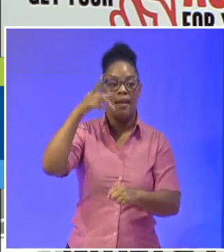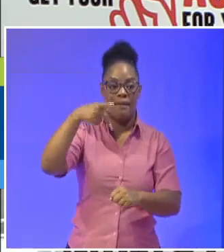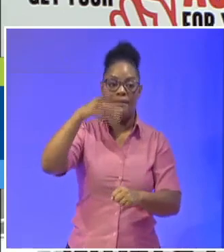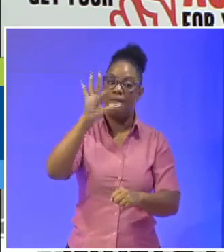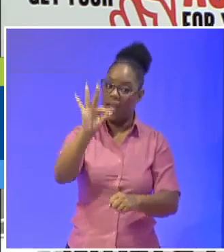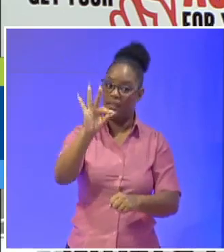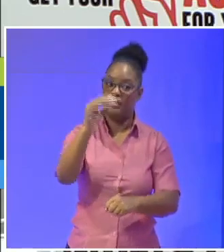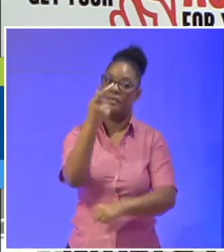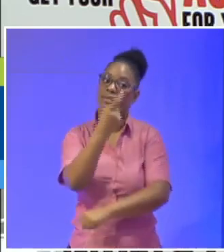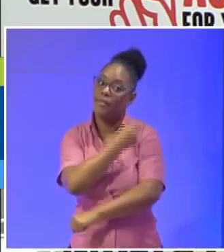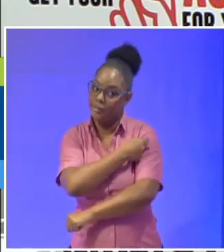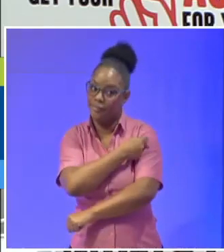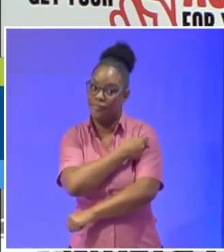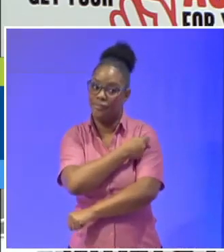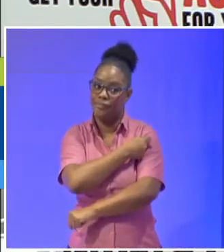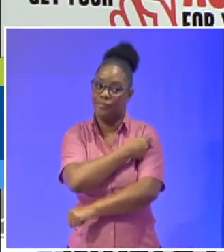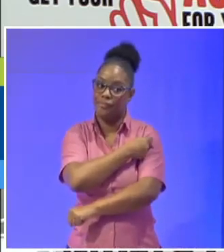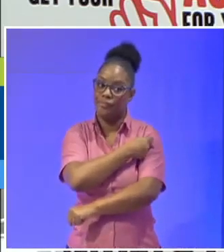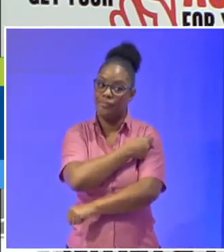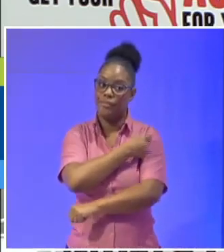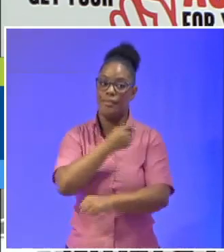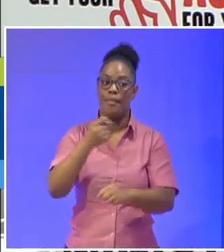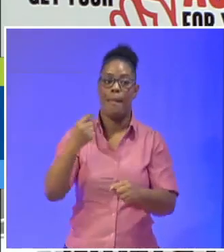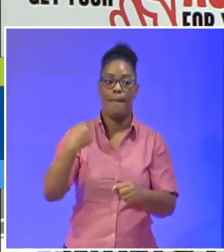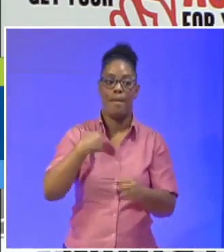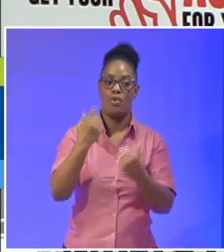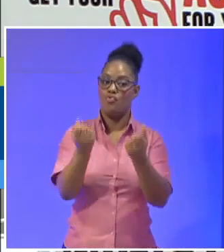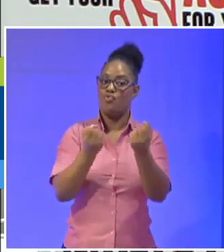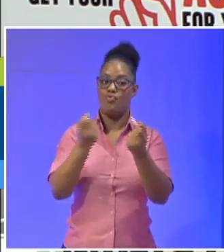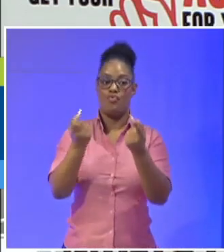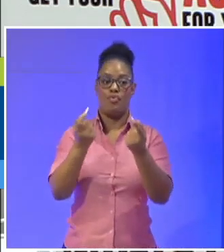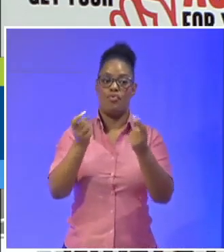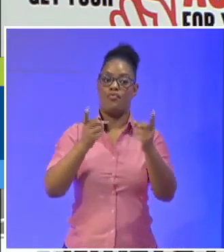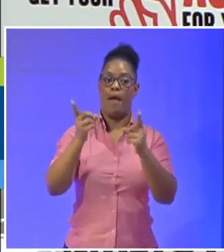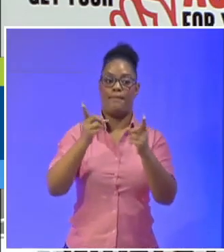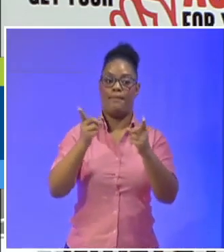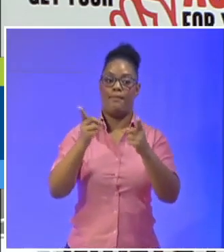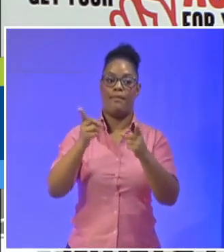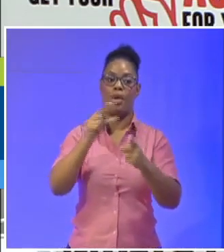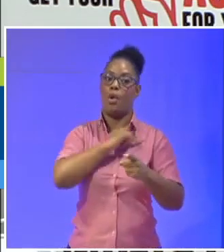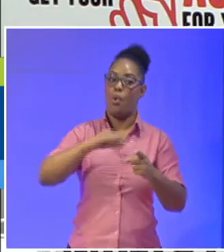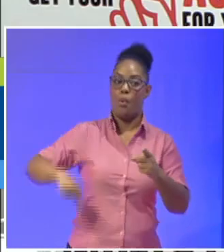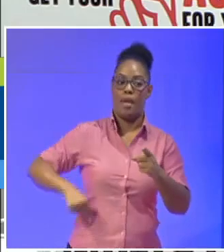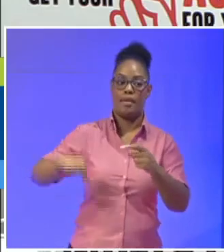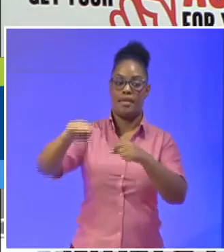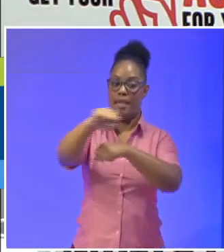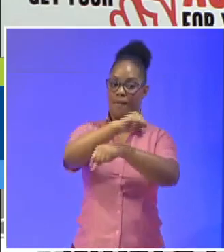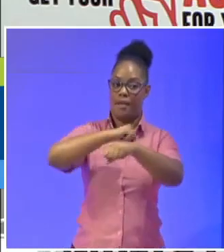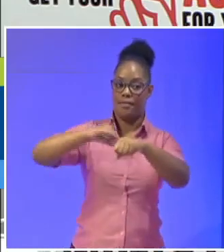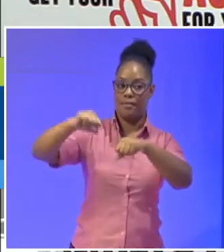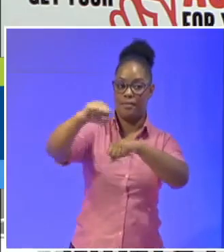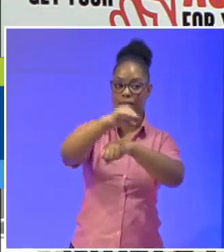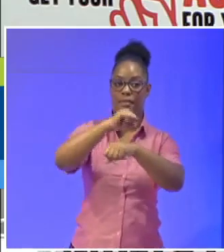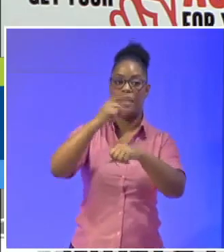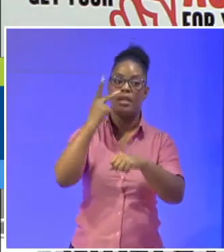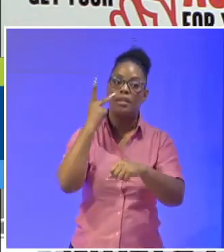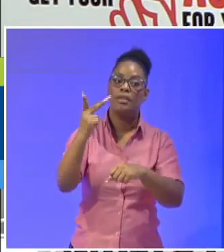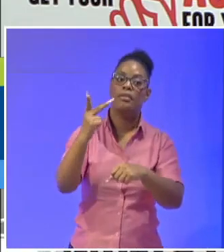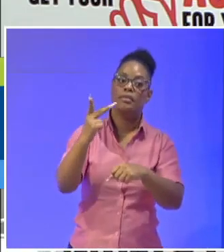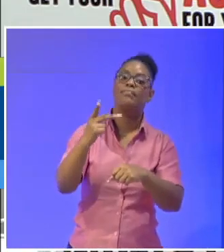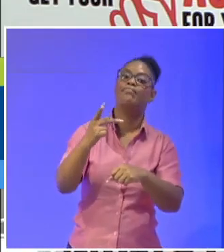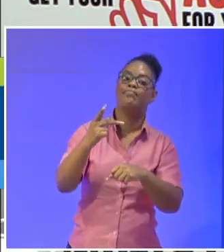I took a drive by the paddock on my way here, and I got reports from the stadium. There